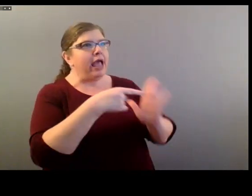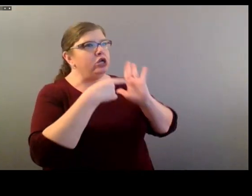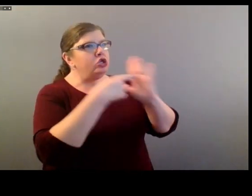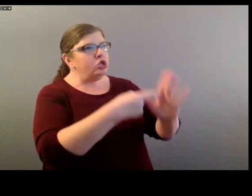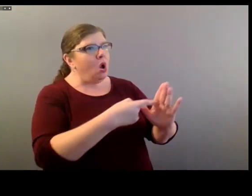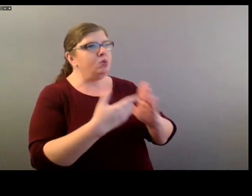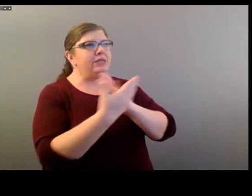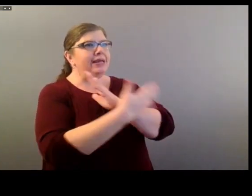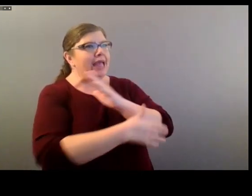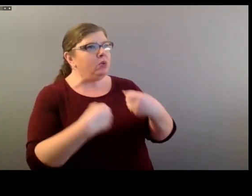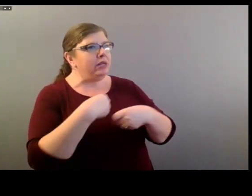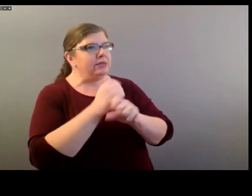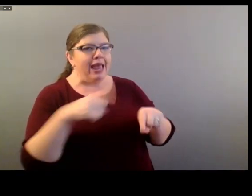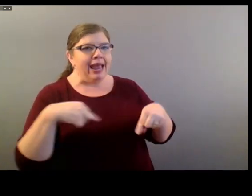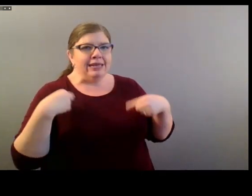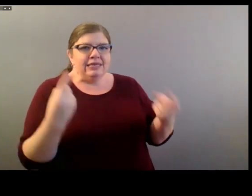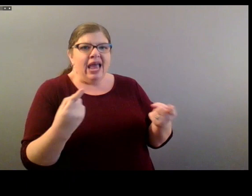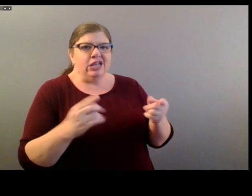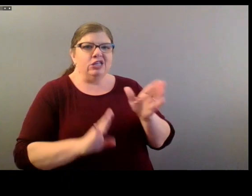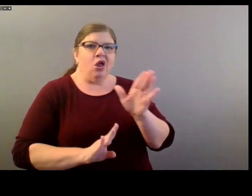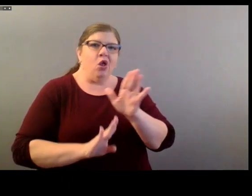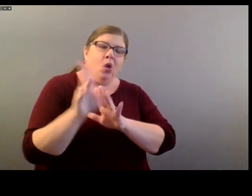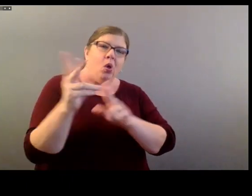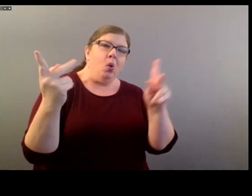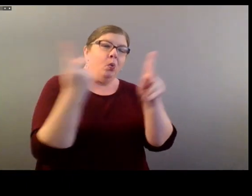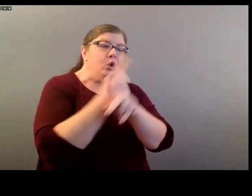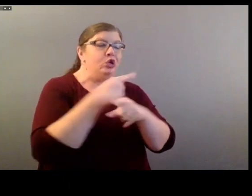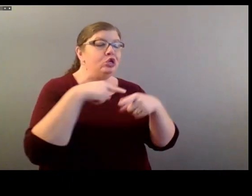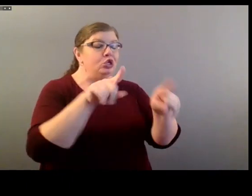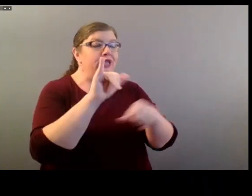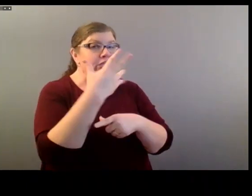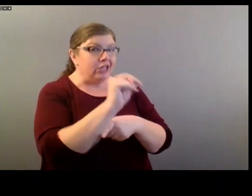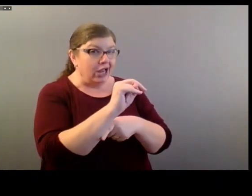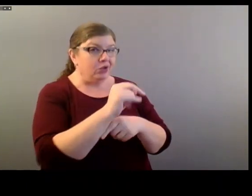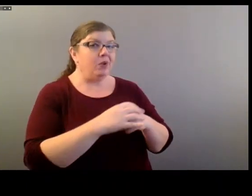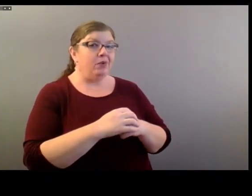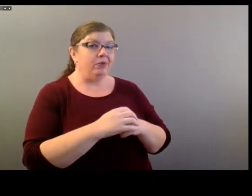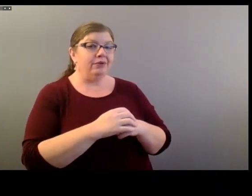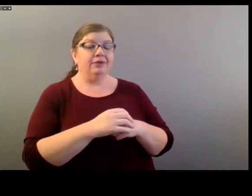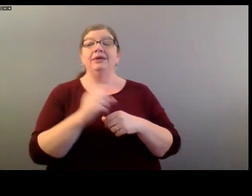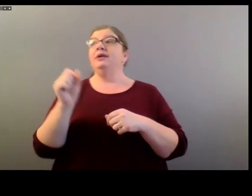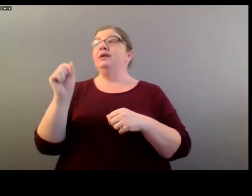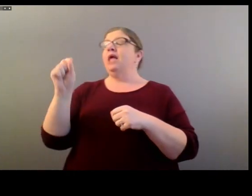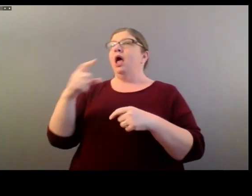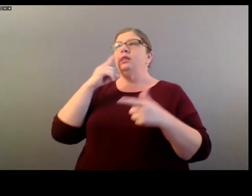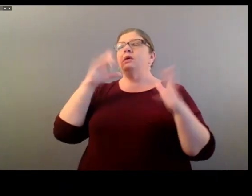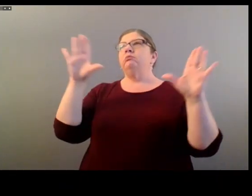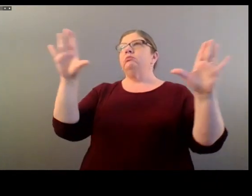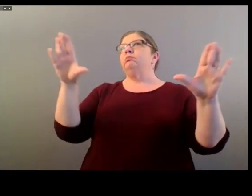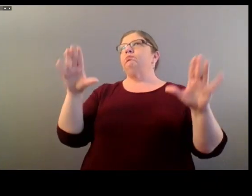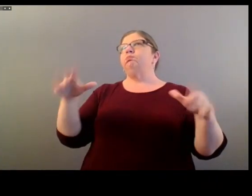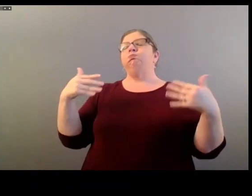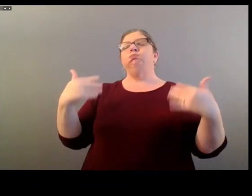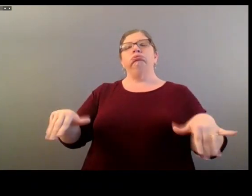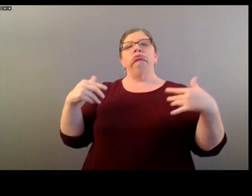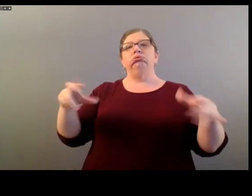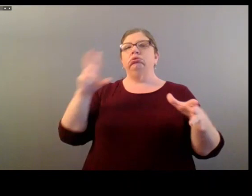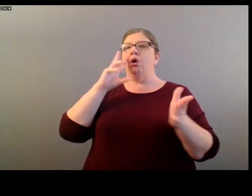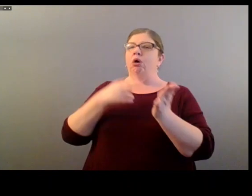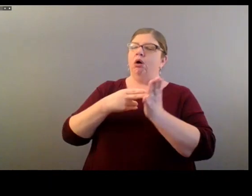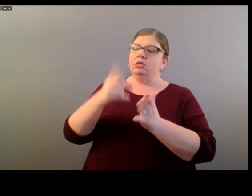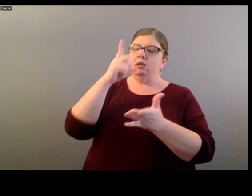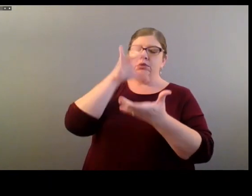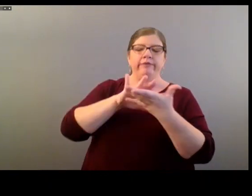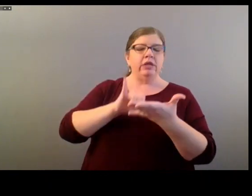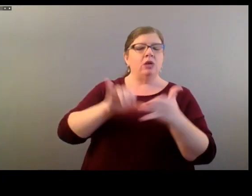that winter peak in mid-January. Yes, I think it's tremendous. I honestly believe it is